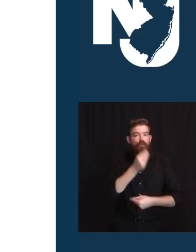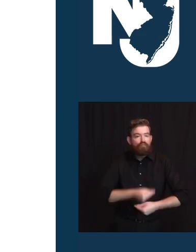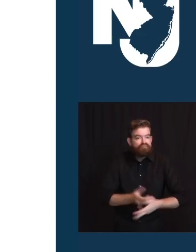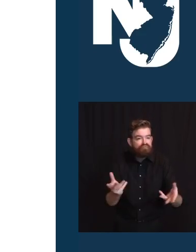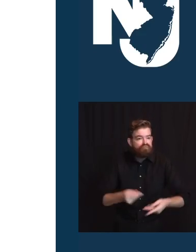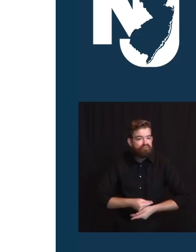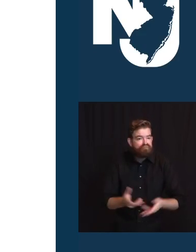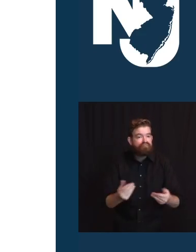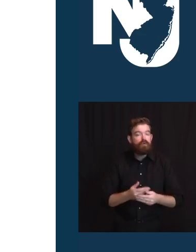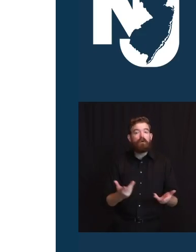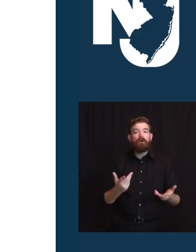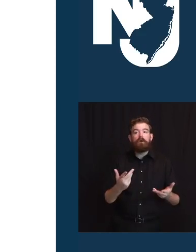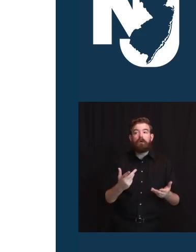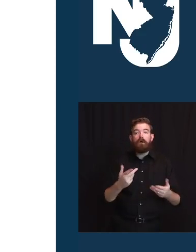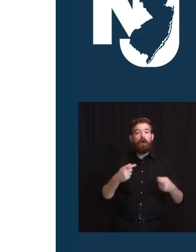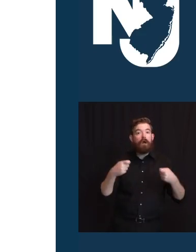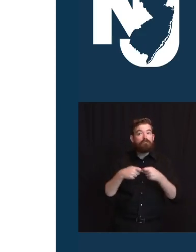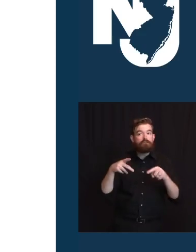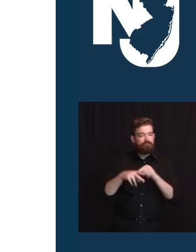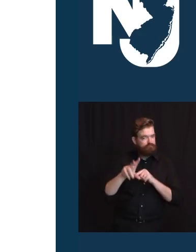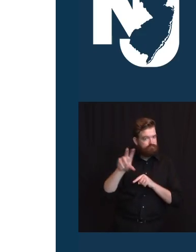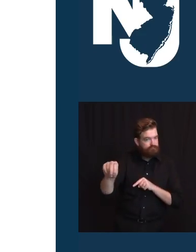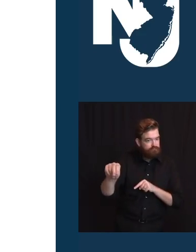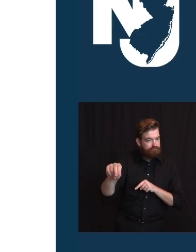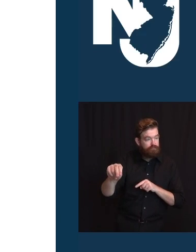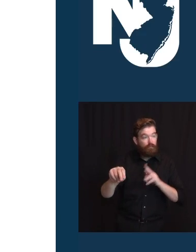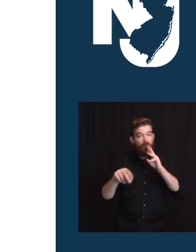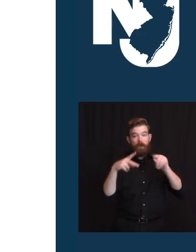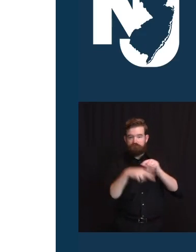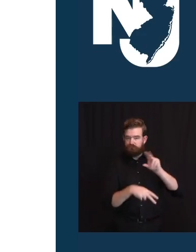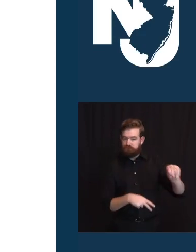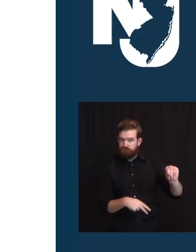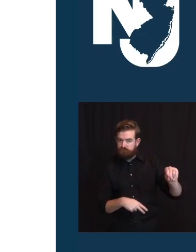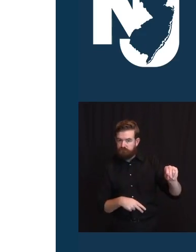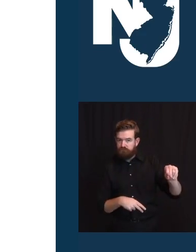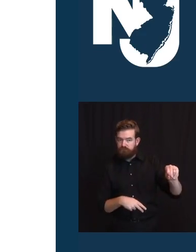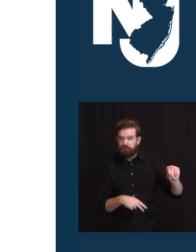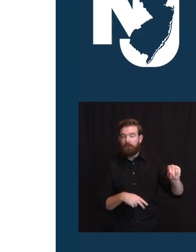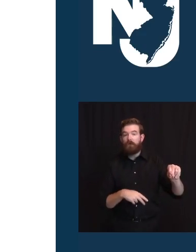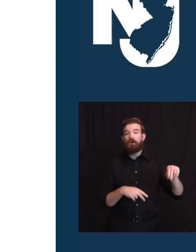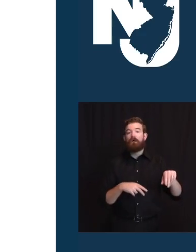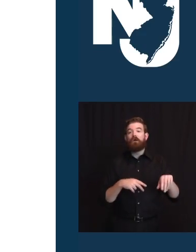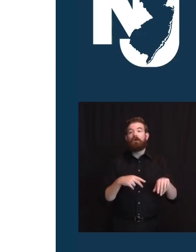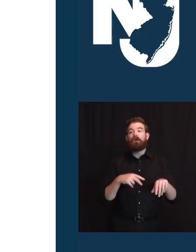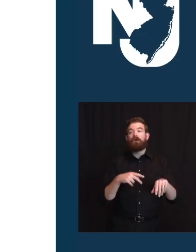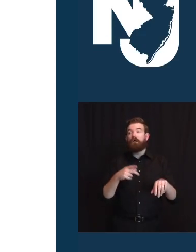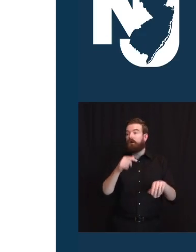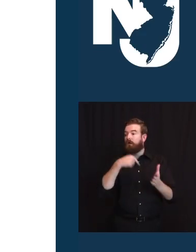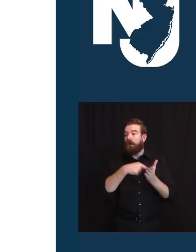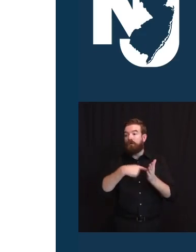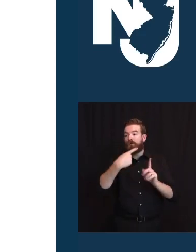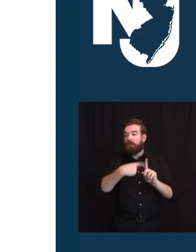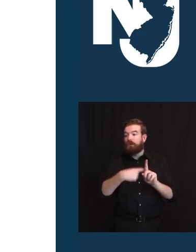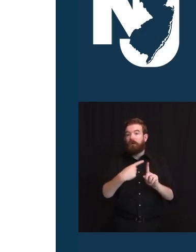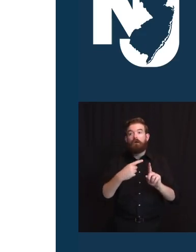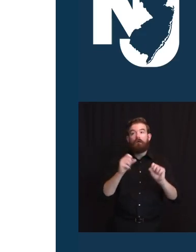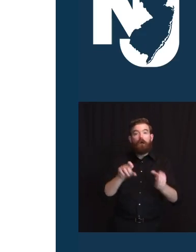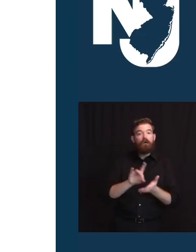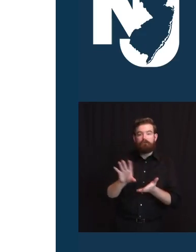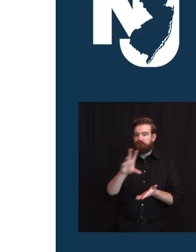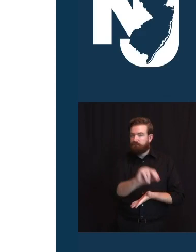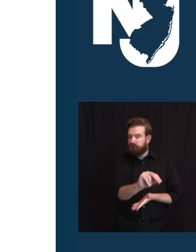placement are ones we took several years ago, and not because we ever thought of their value in a global pandemic, but simply because they were the right